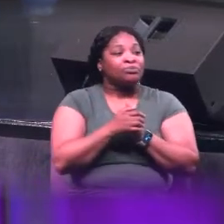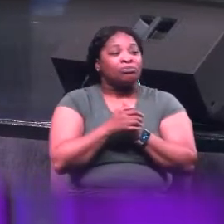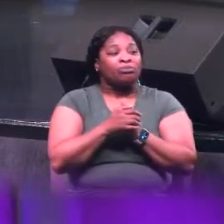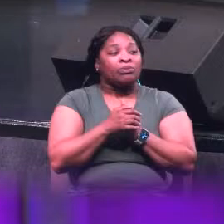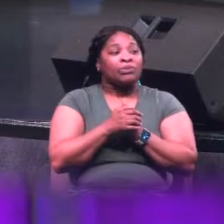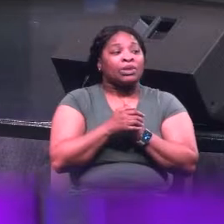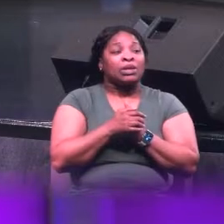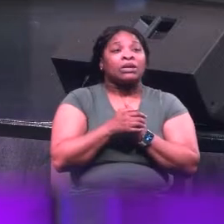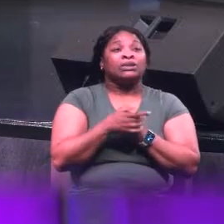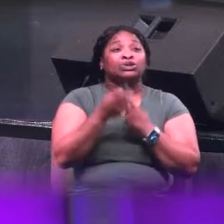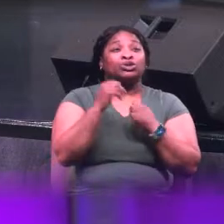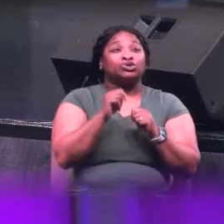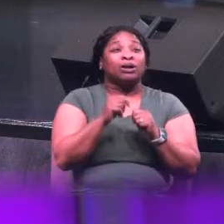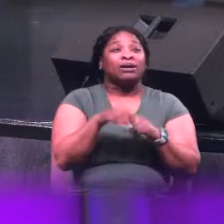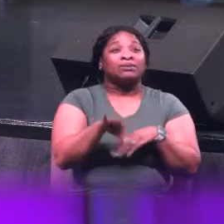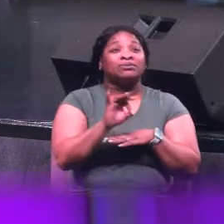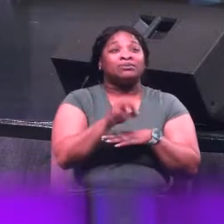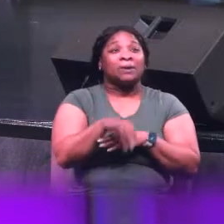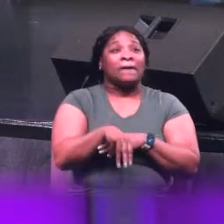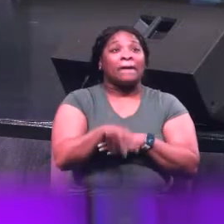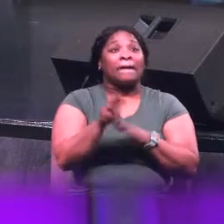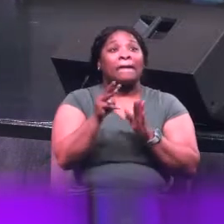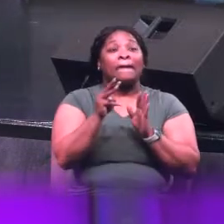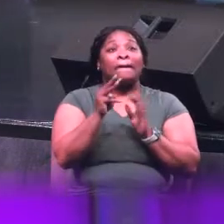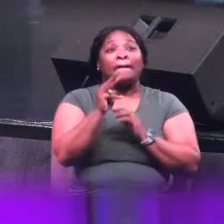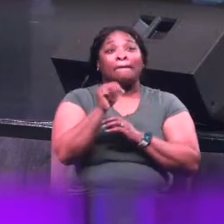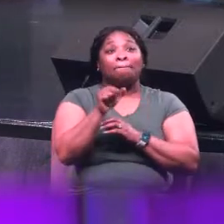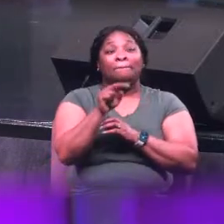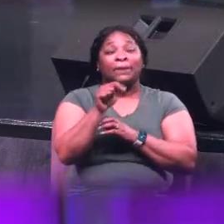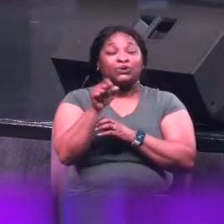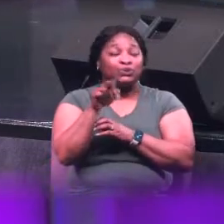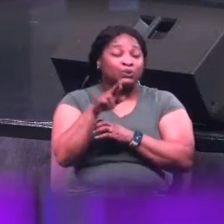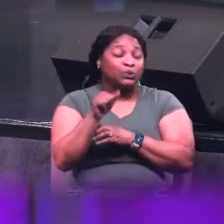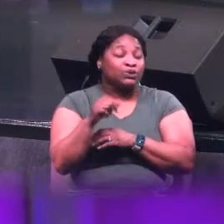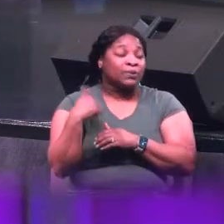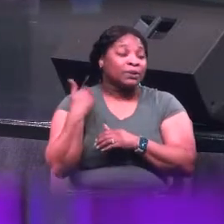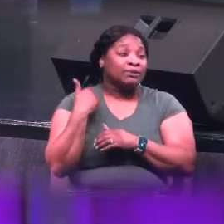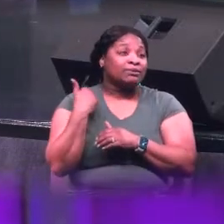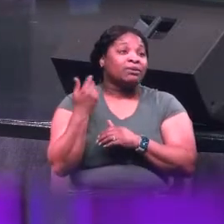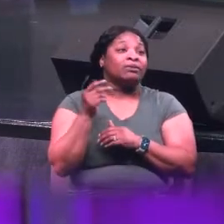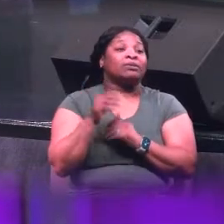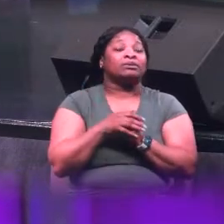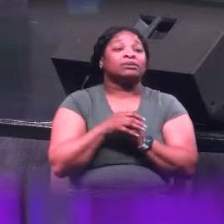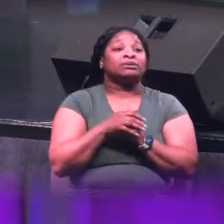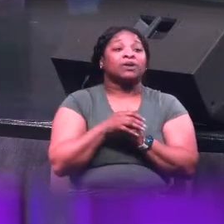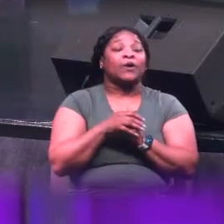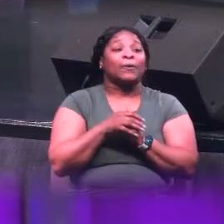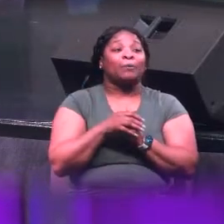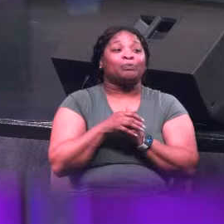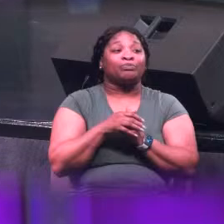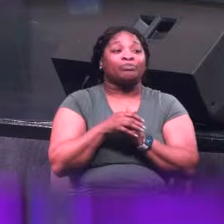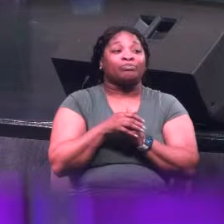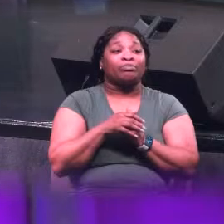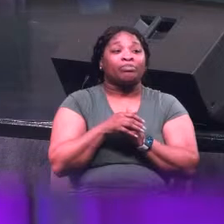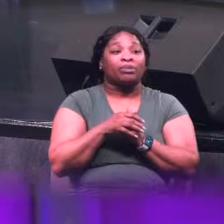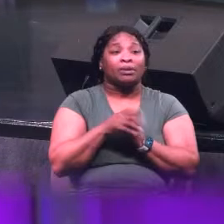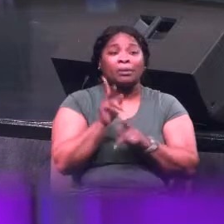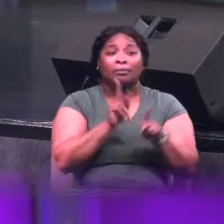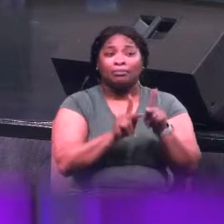she was trying to find mentors for some of our youngest offenders. And we